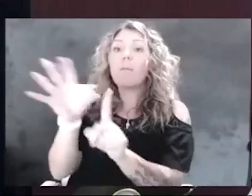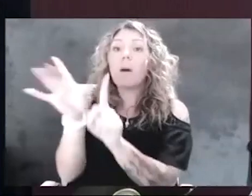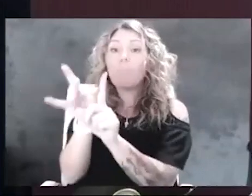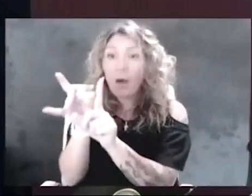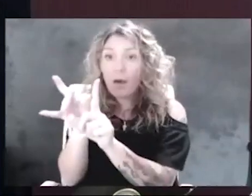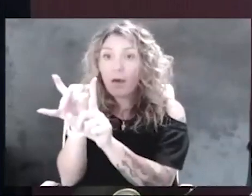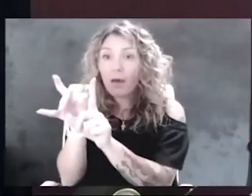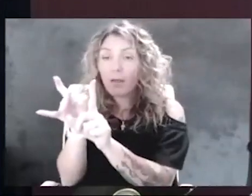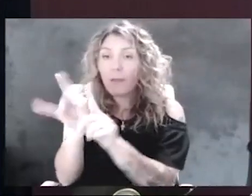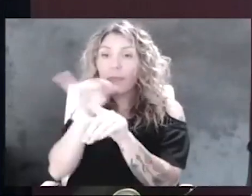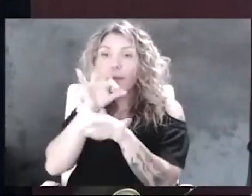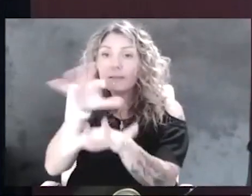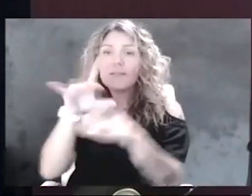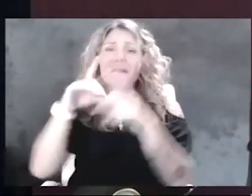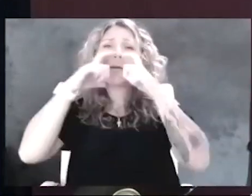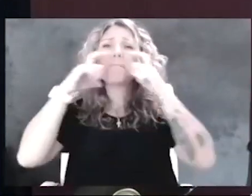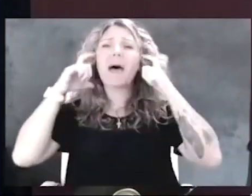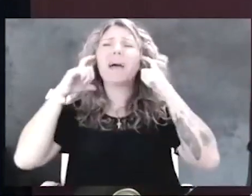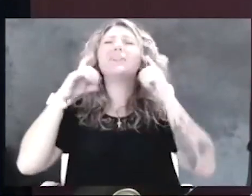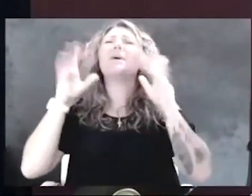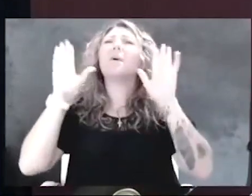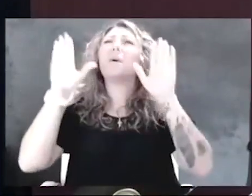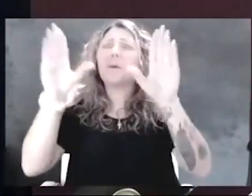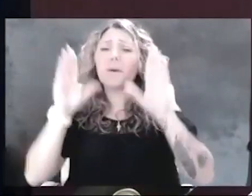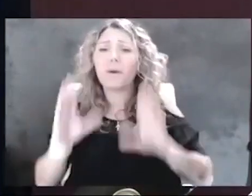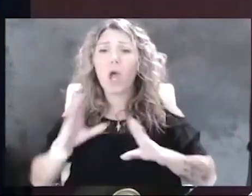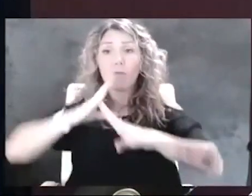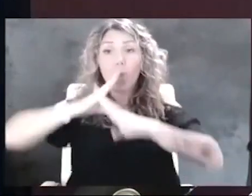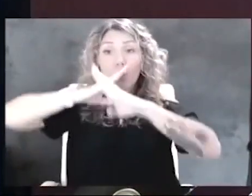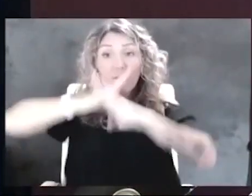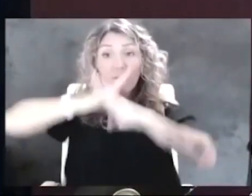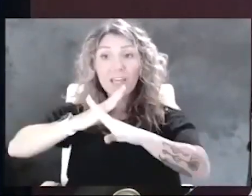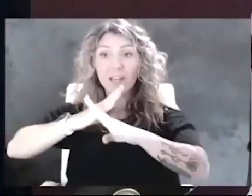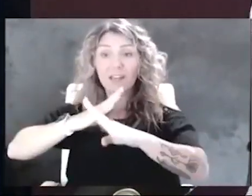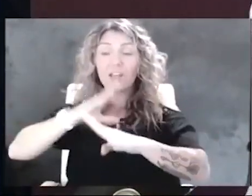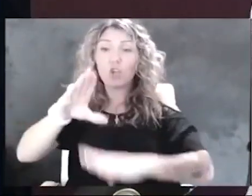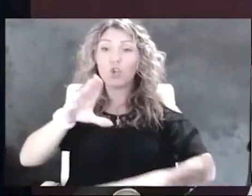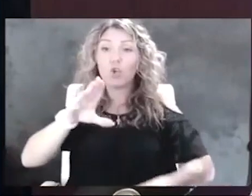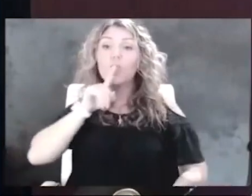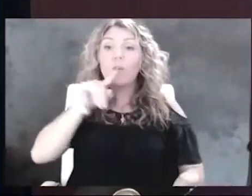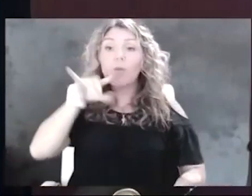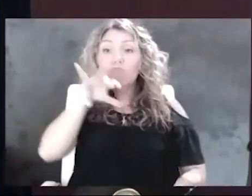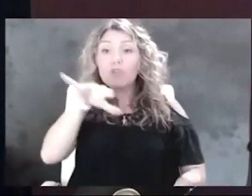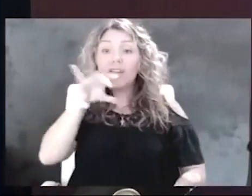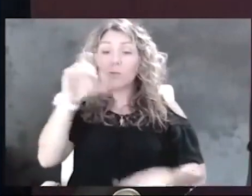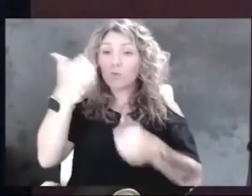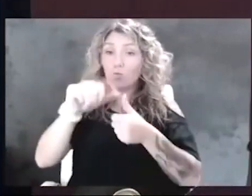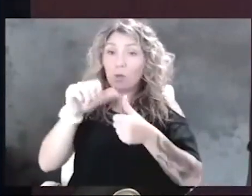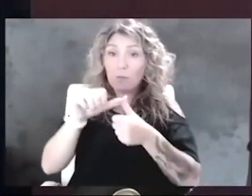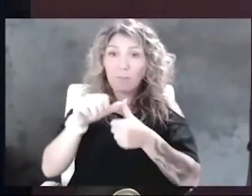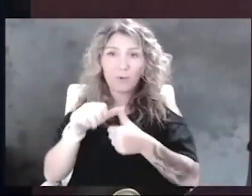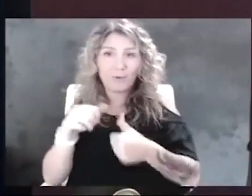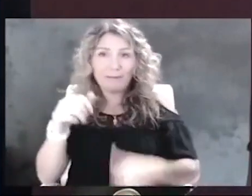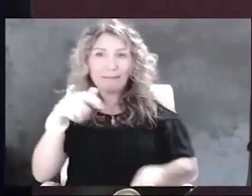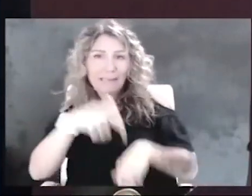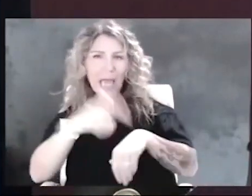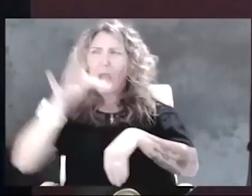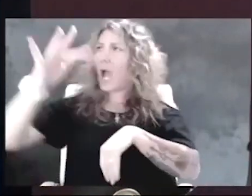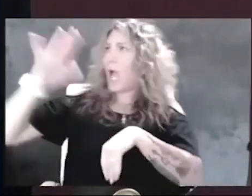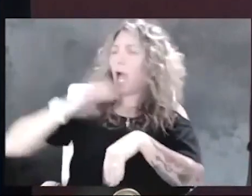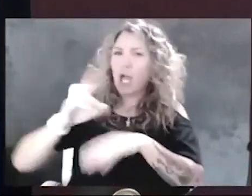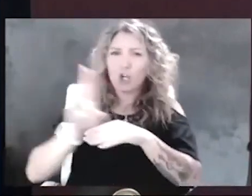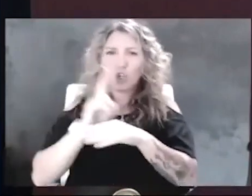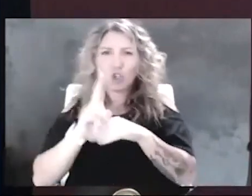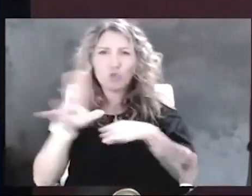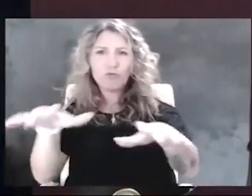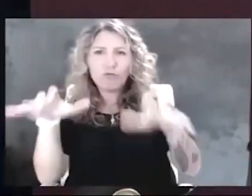are incredibly good at preventing you from pushing your breath cloud out there. Remember our times in the freezer. But I think the key to this